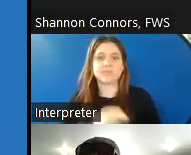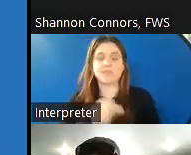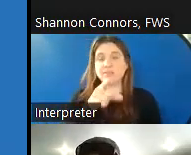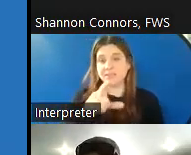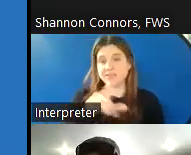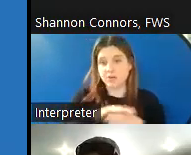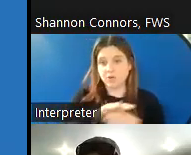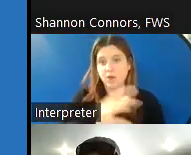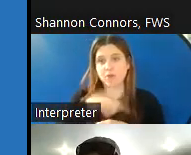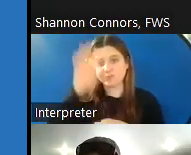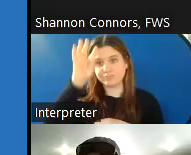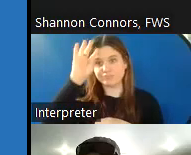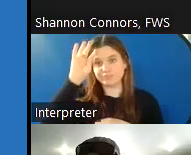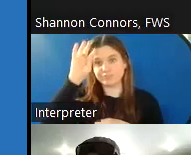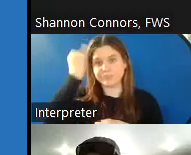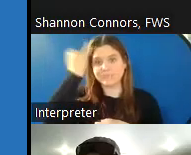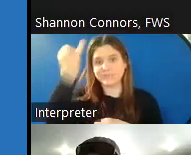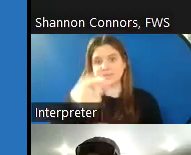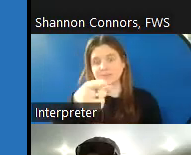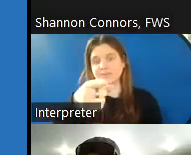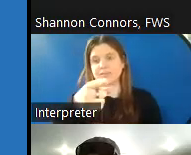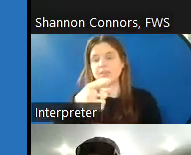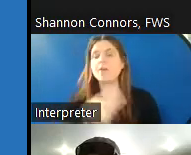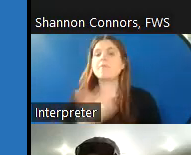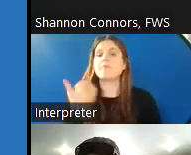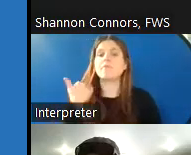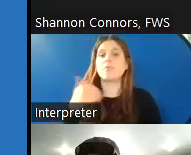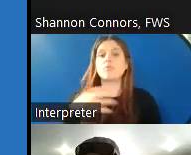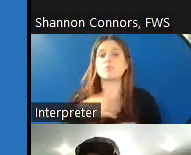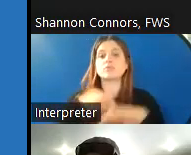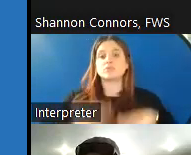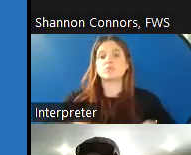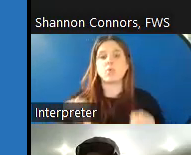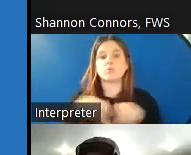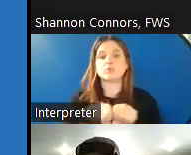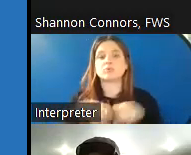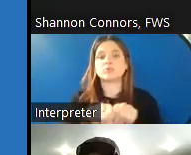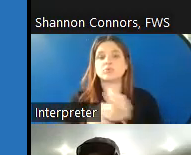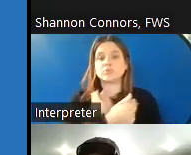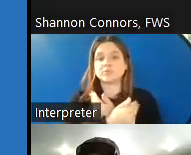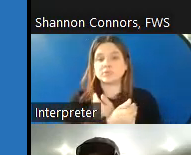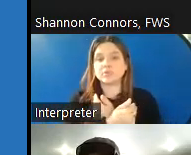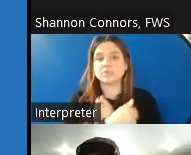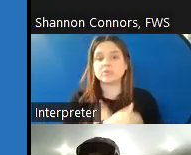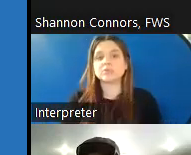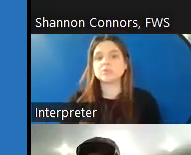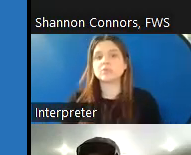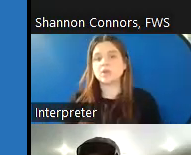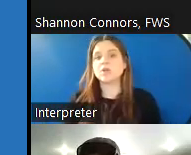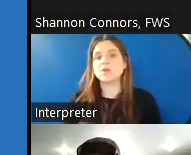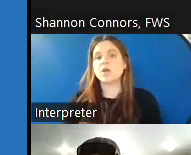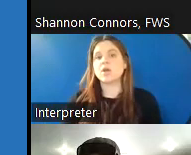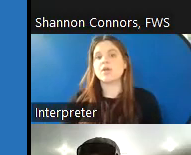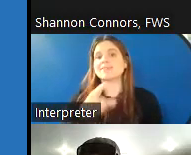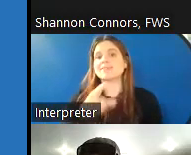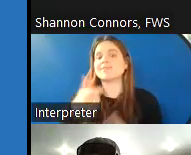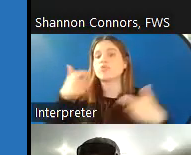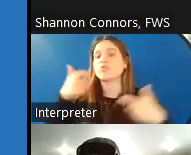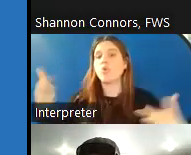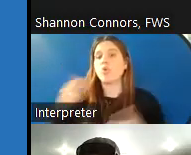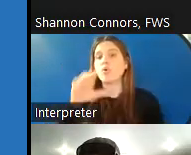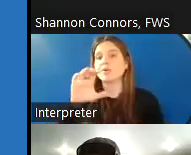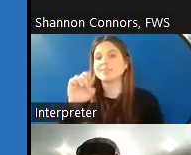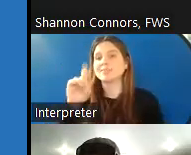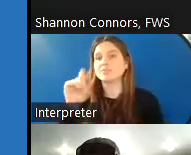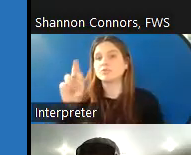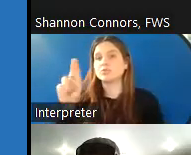with. There was snowshoe hare up in this area. This is a large cedar swamp. So we proposed